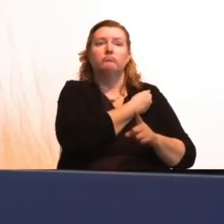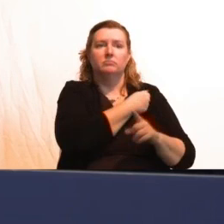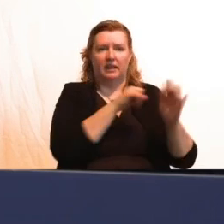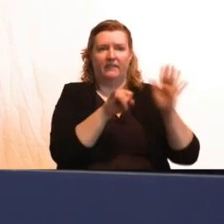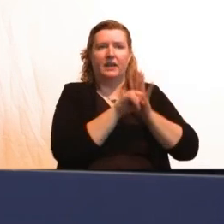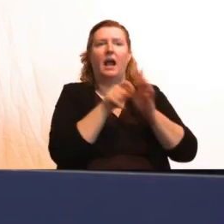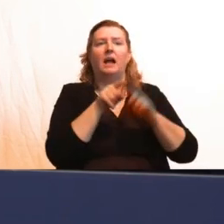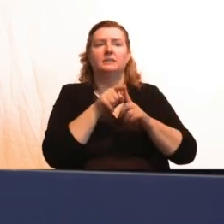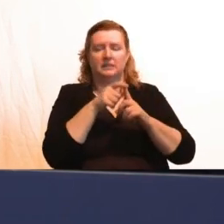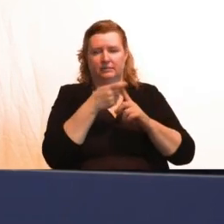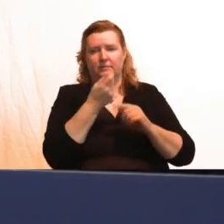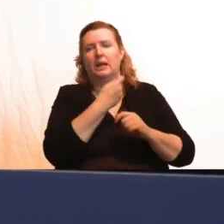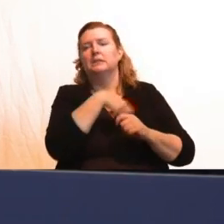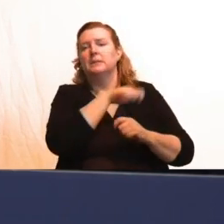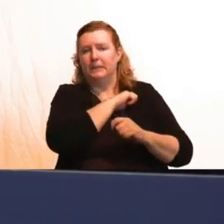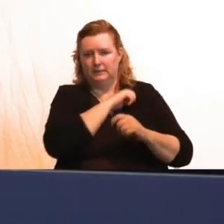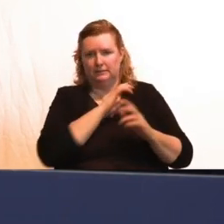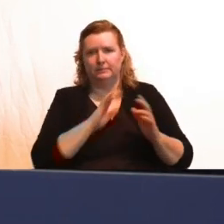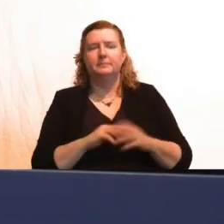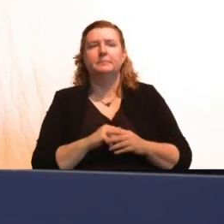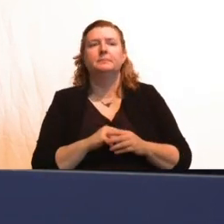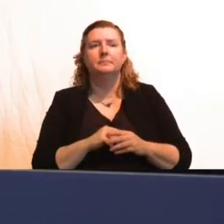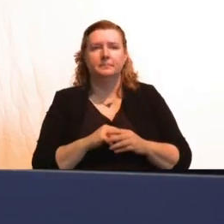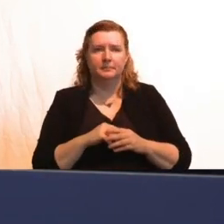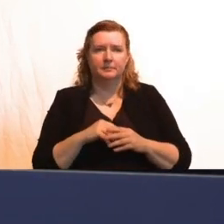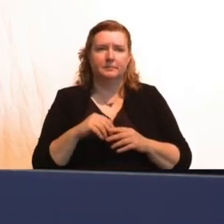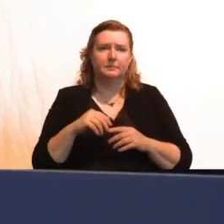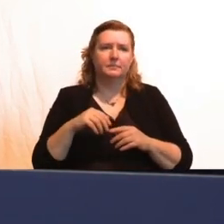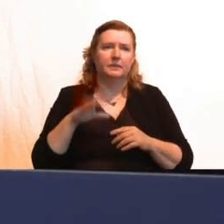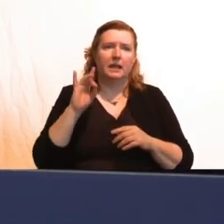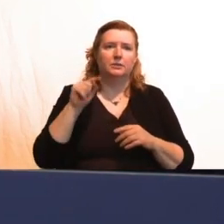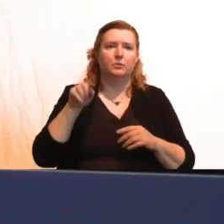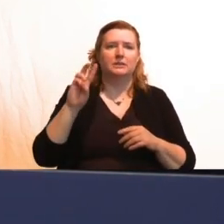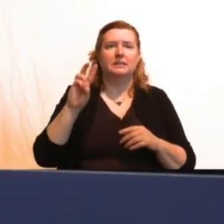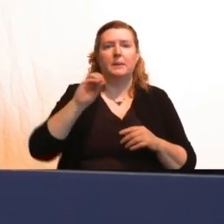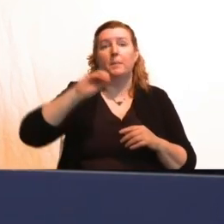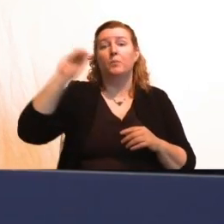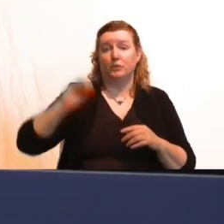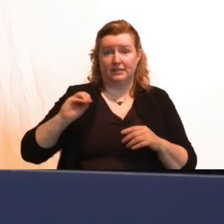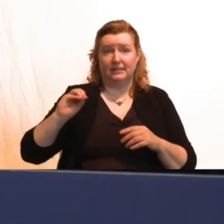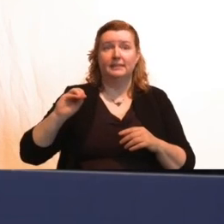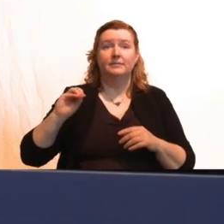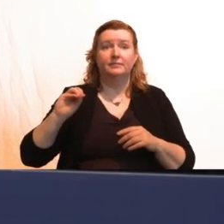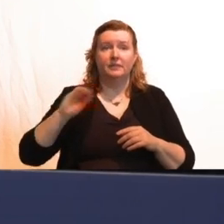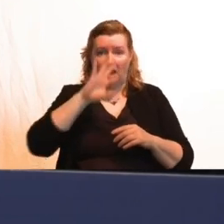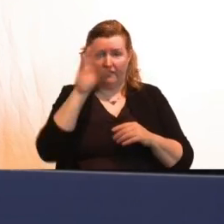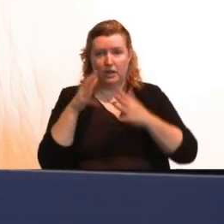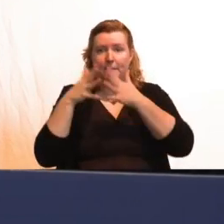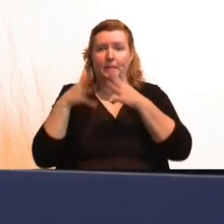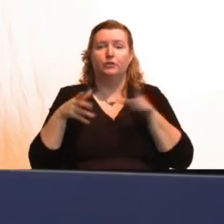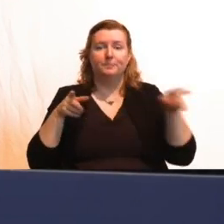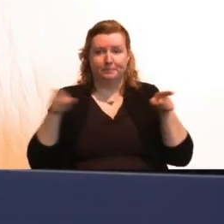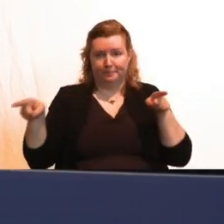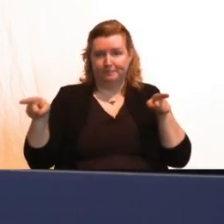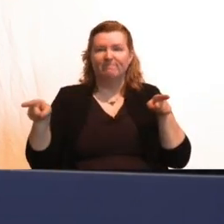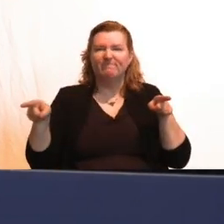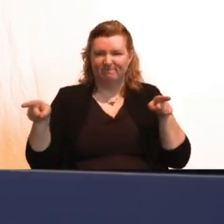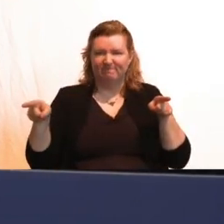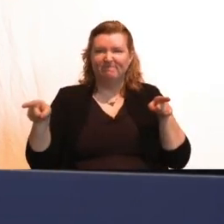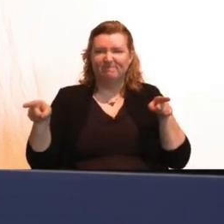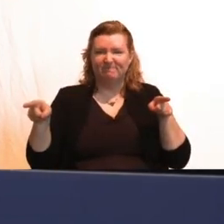8.6% of the African American population. 8.6% of the individuals that got